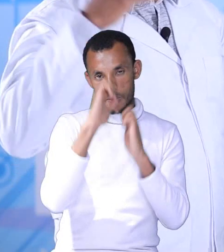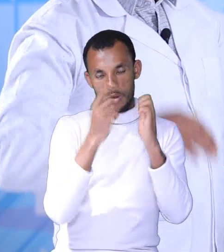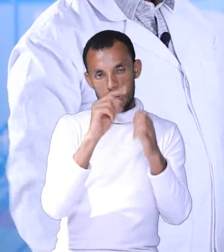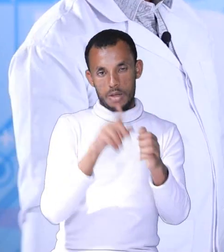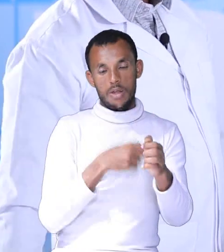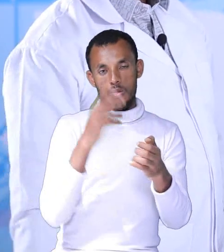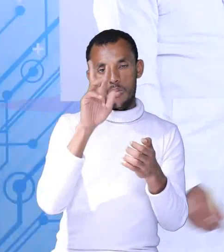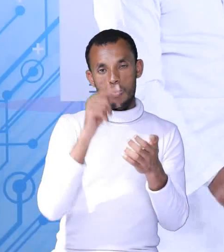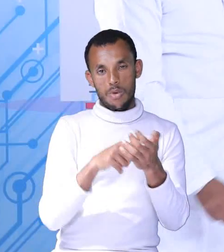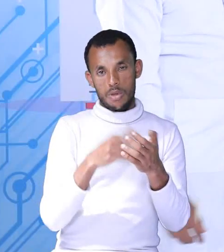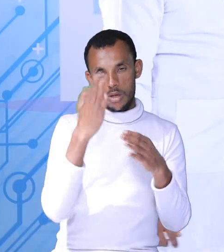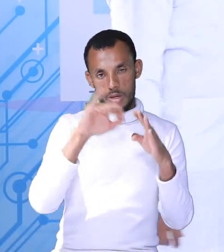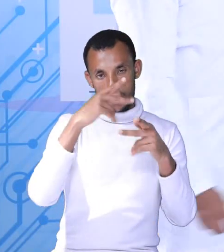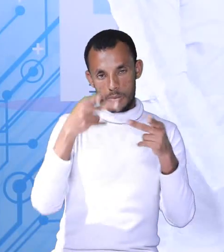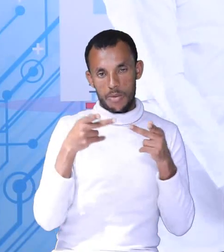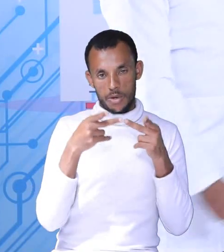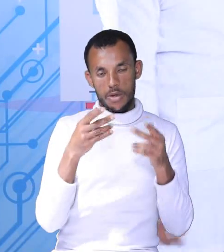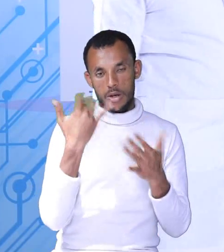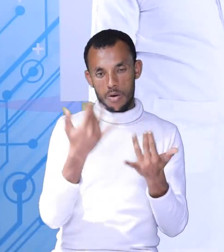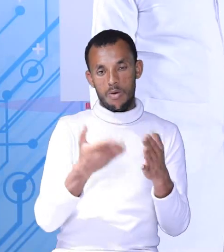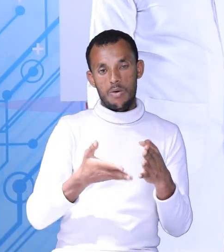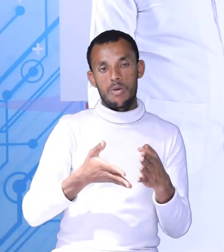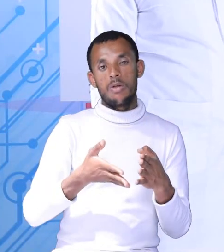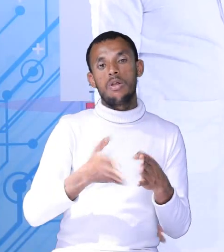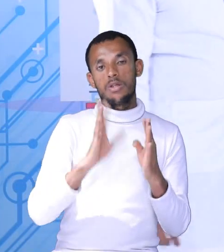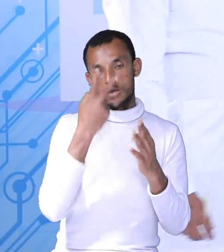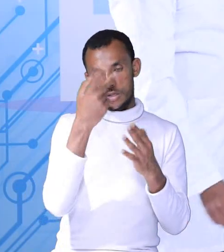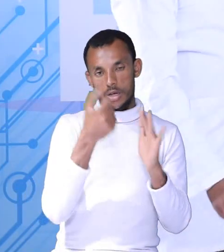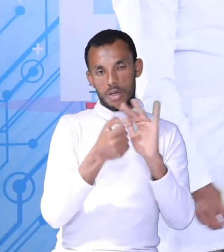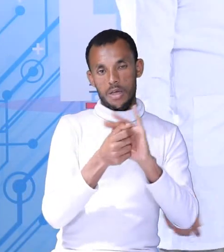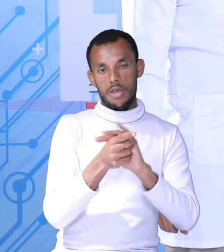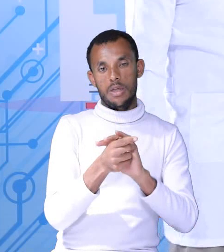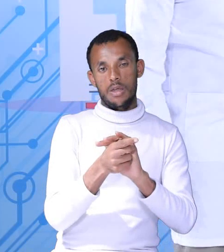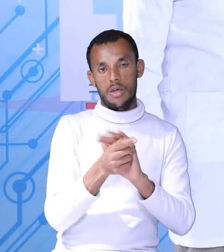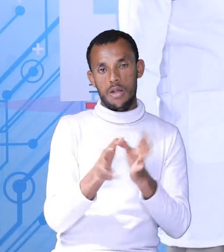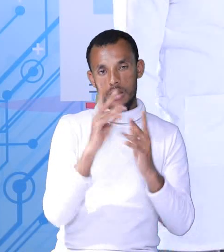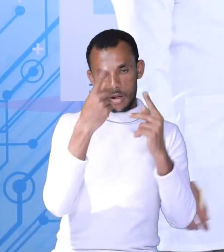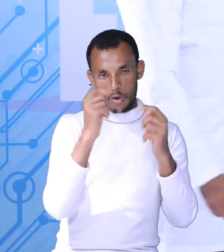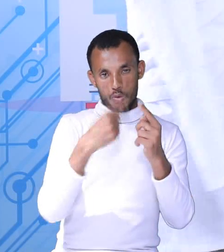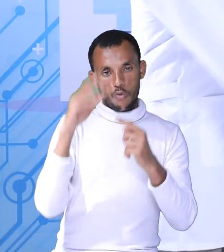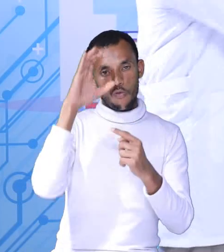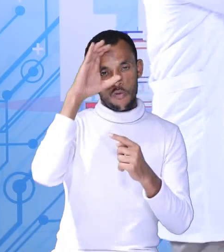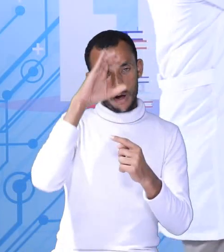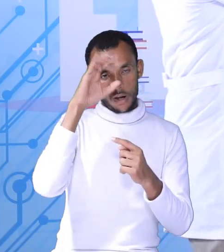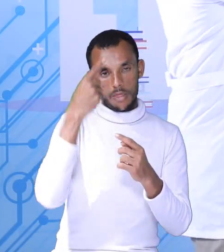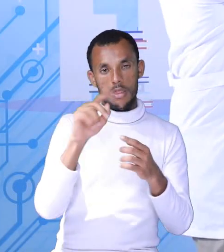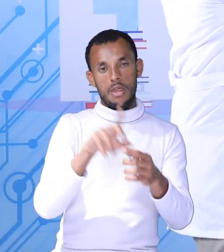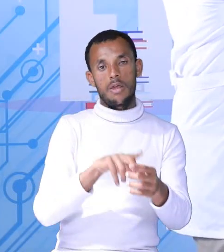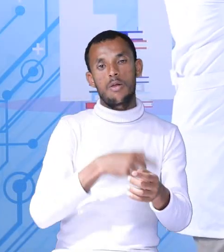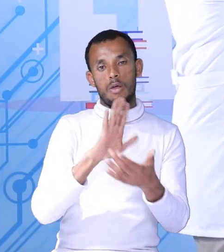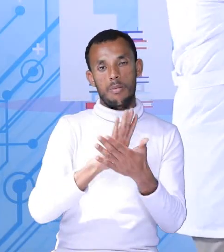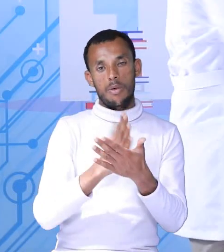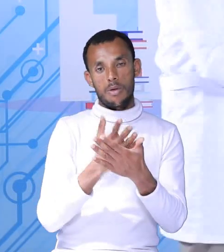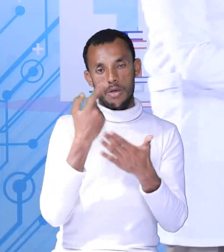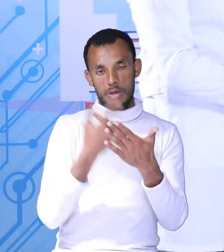between 2 points in space. Now let's see example. Let's try to find the distance